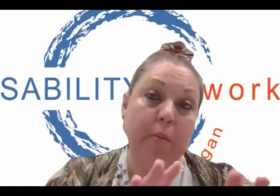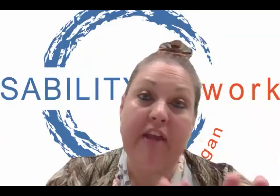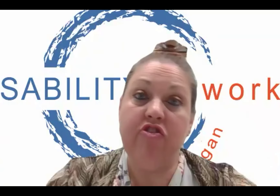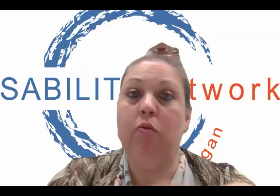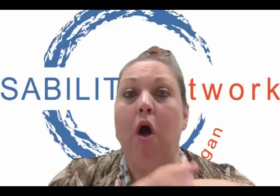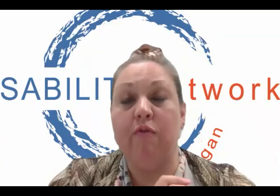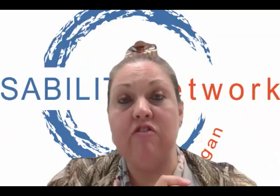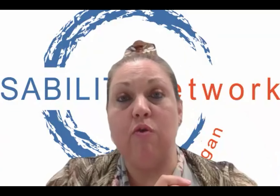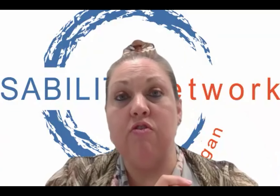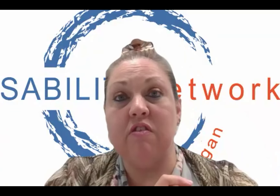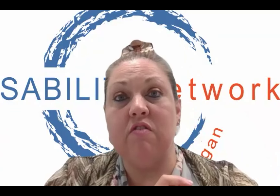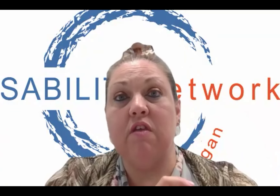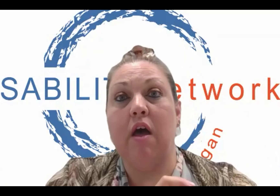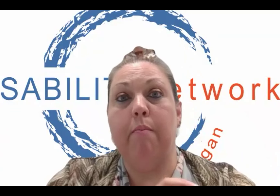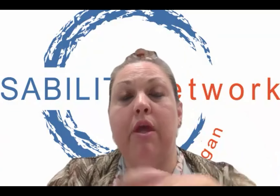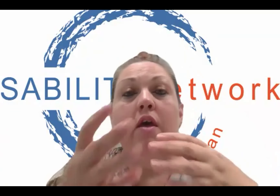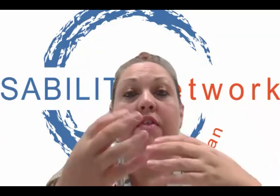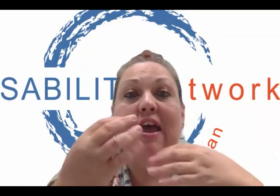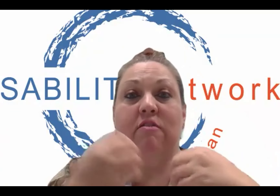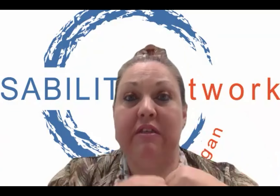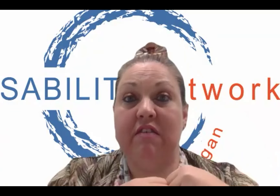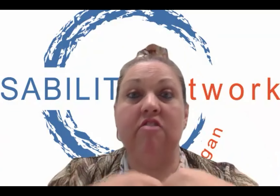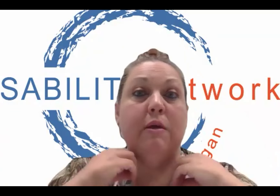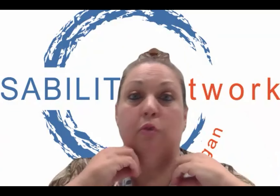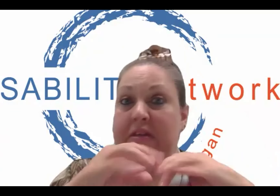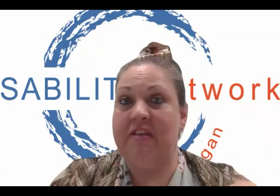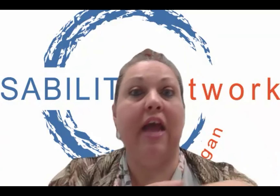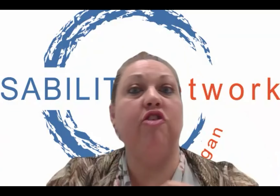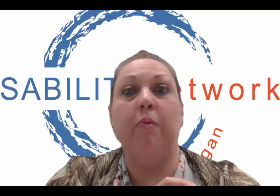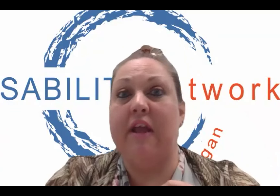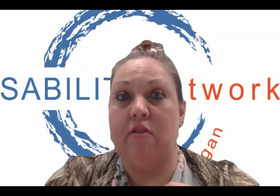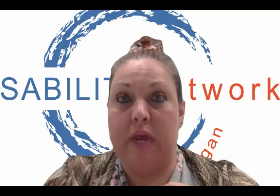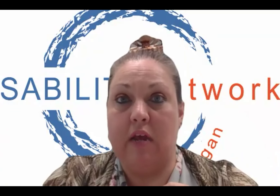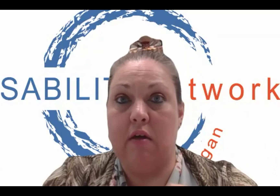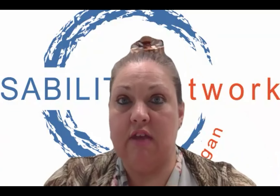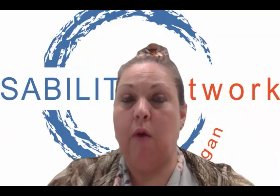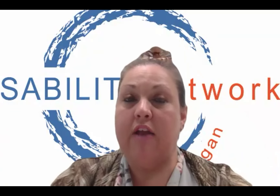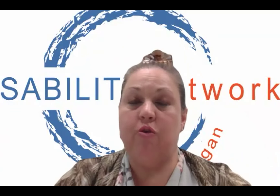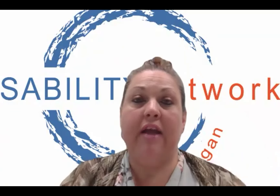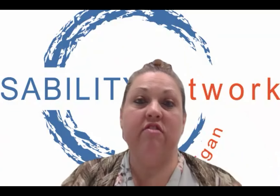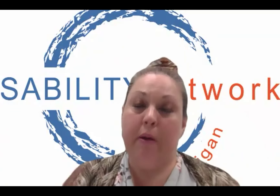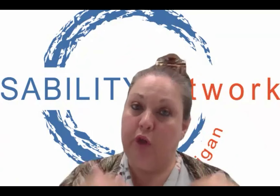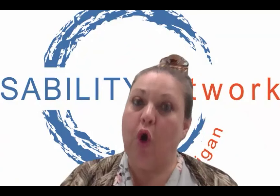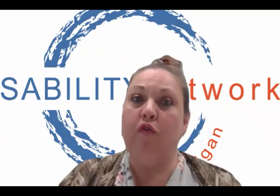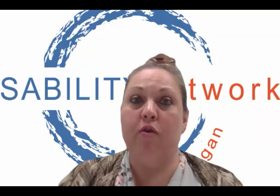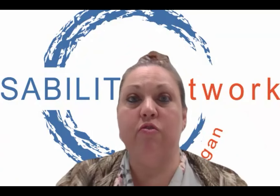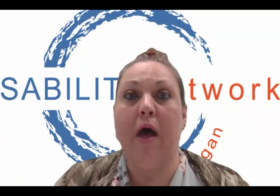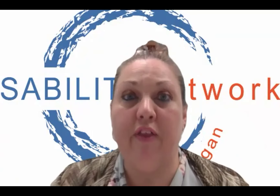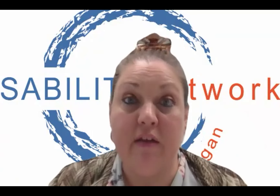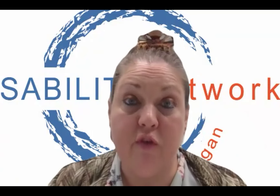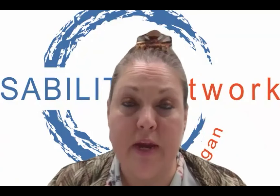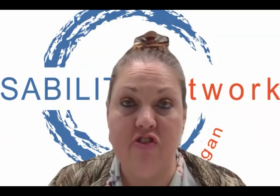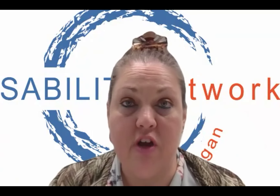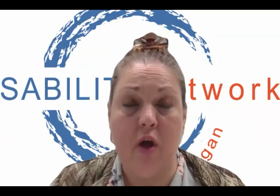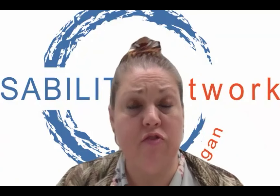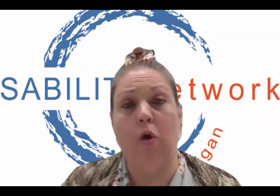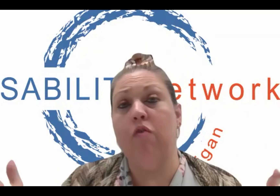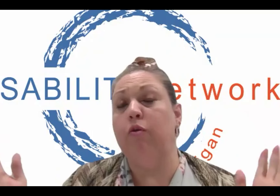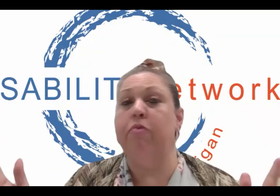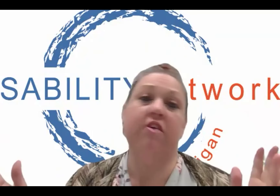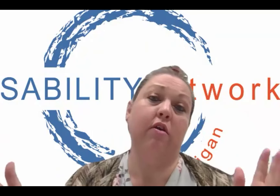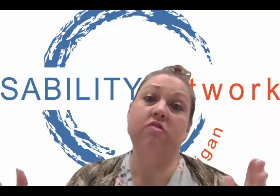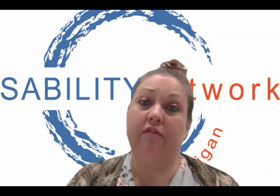just to remind you, all the resources that has been sent to me will be sent on to you at the end of the week, because I want you guys to be able to look over as well the information all